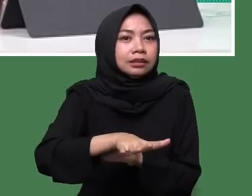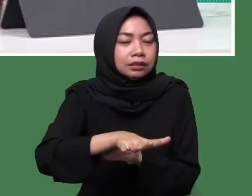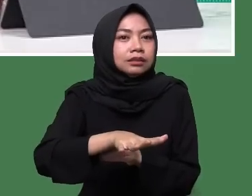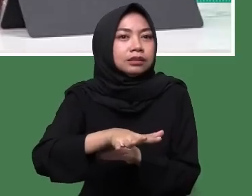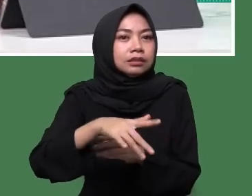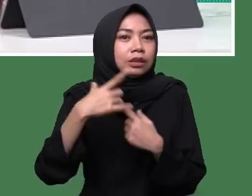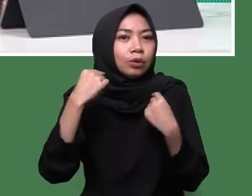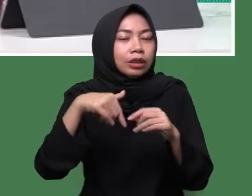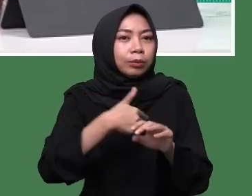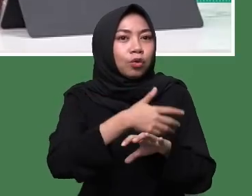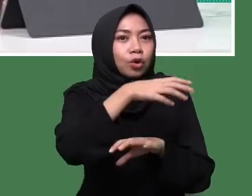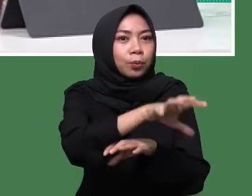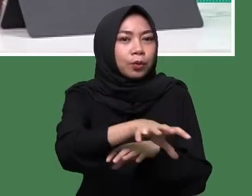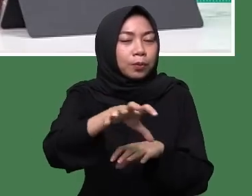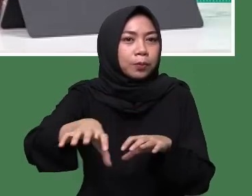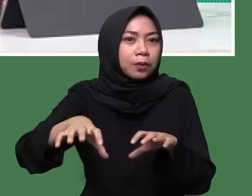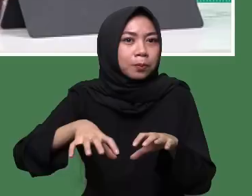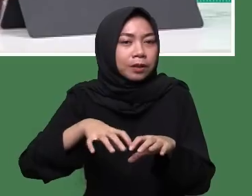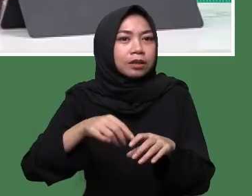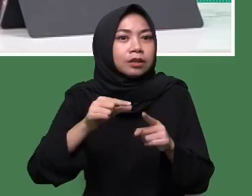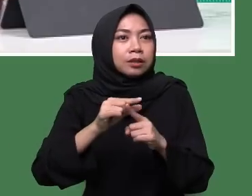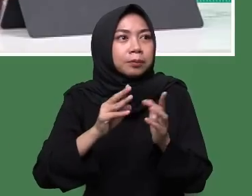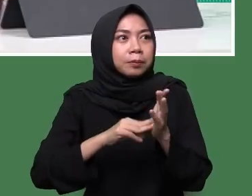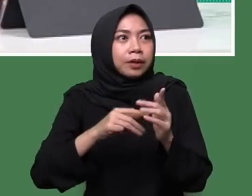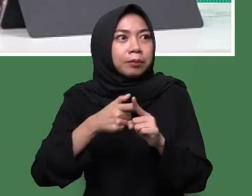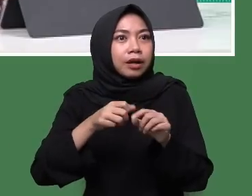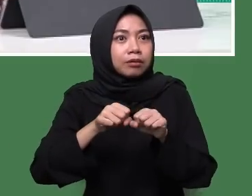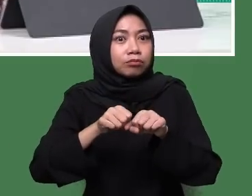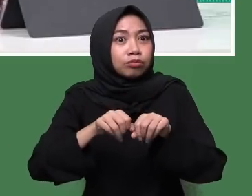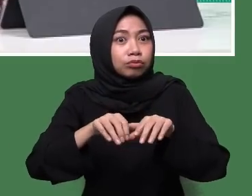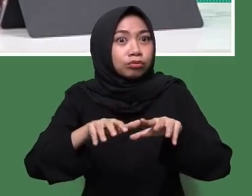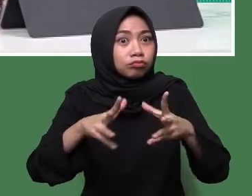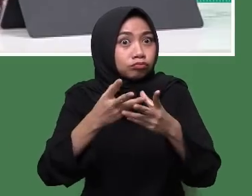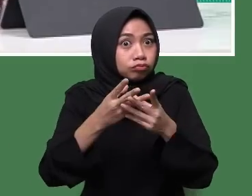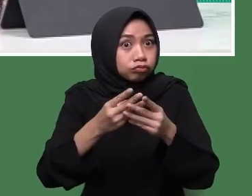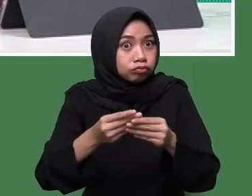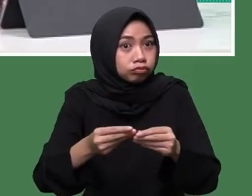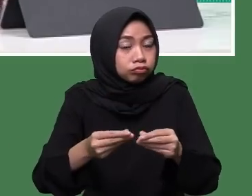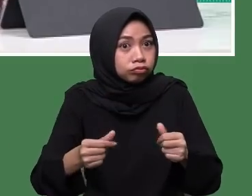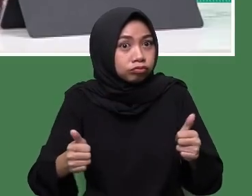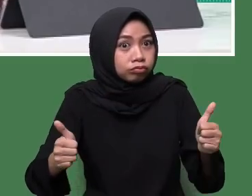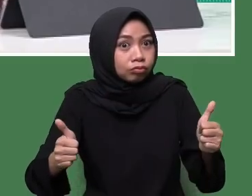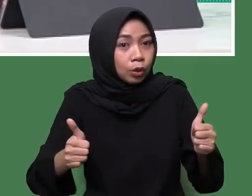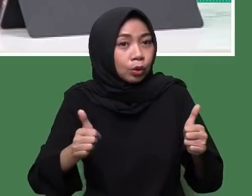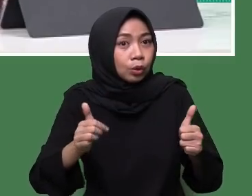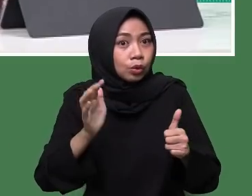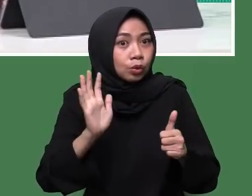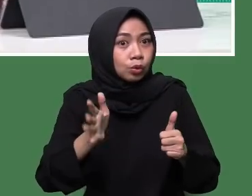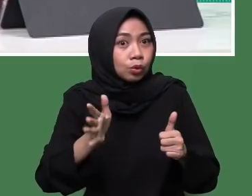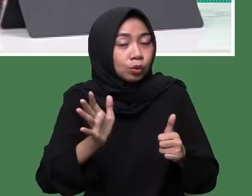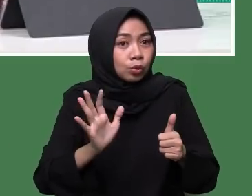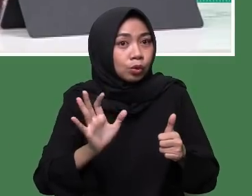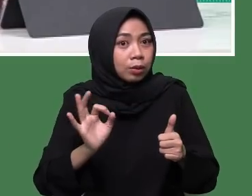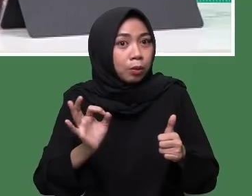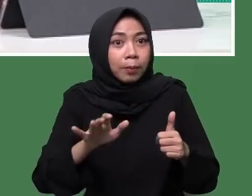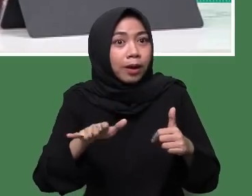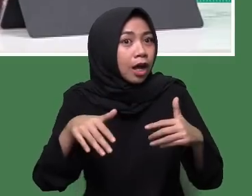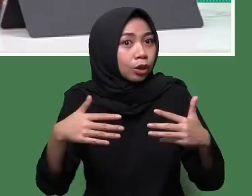this mean that FMD has been eradicated from these islands? Is it likely there is still a disease in these provinces, but